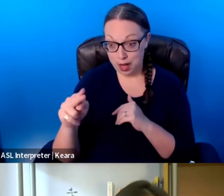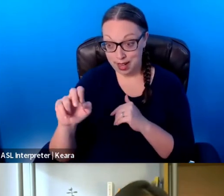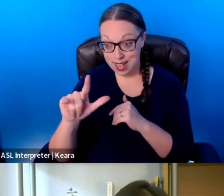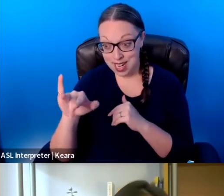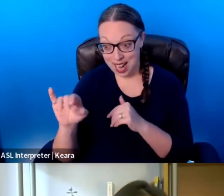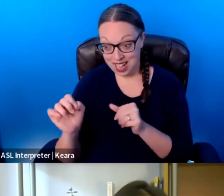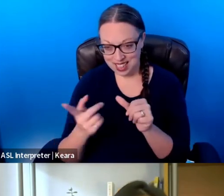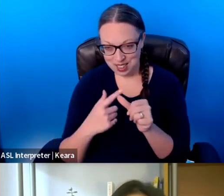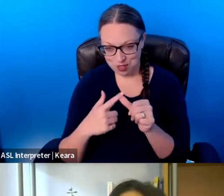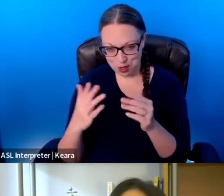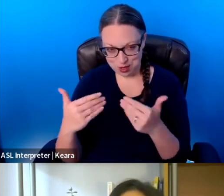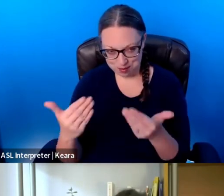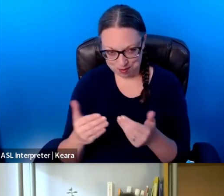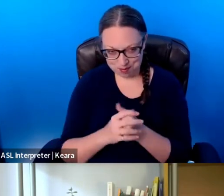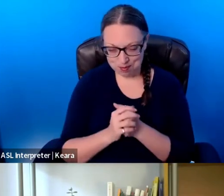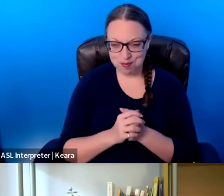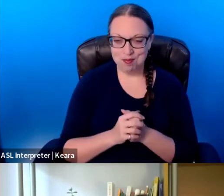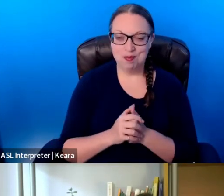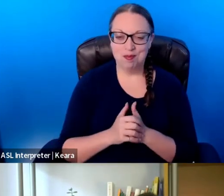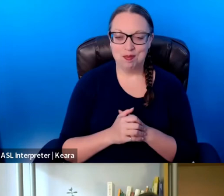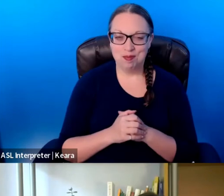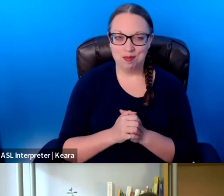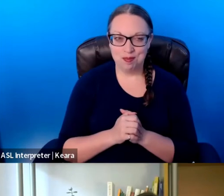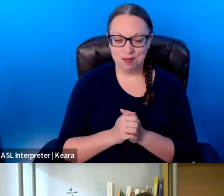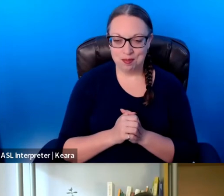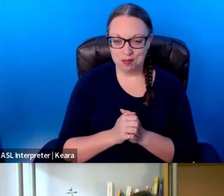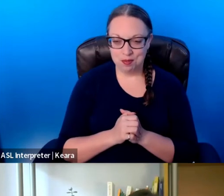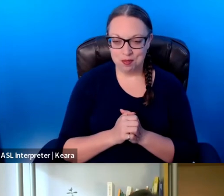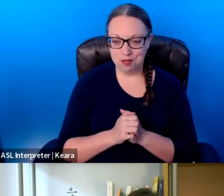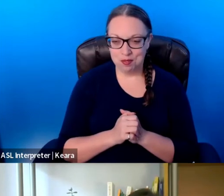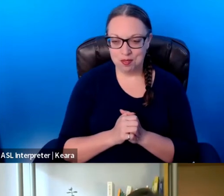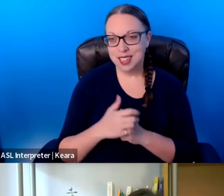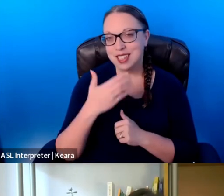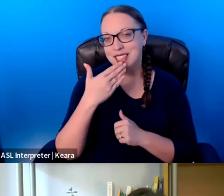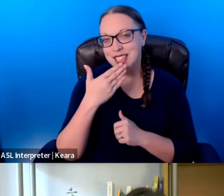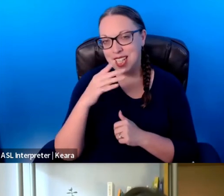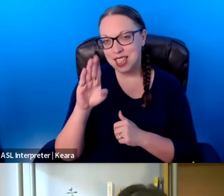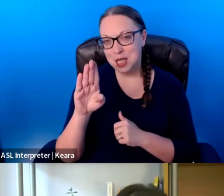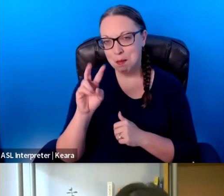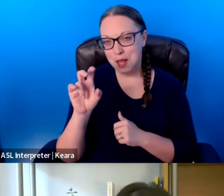study results, I'd love to hear you weigh in as well, Jennifer. All